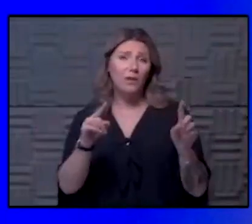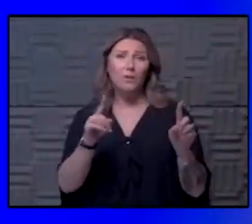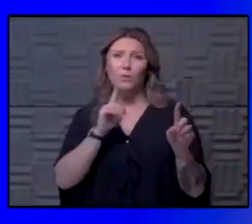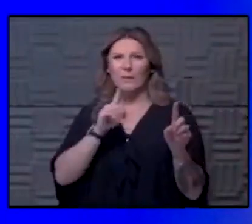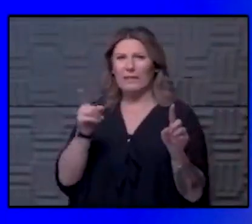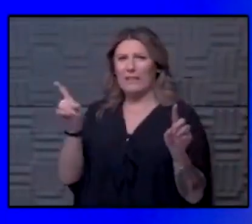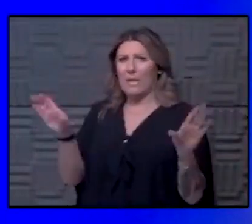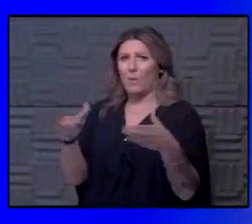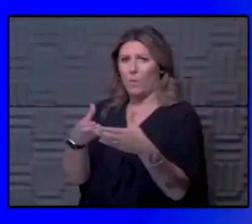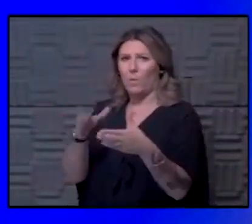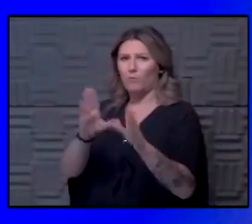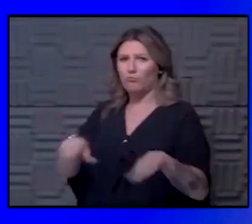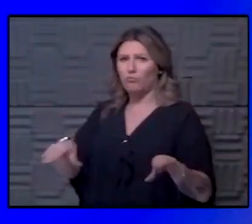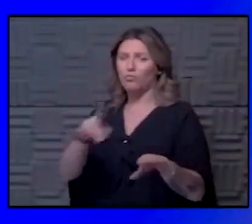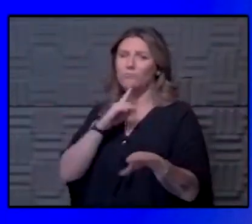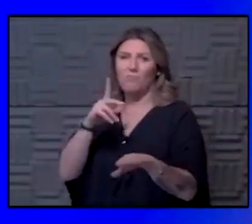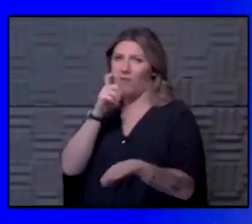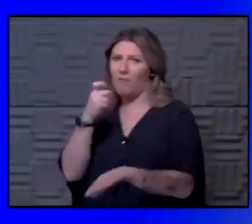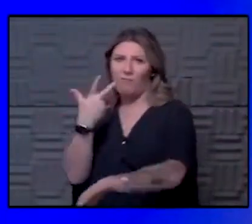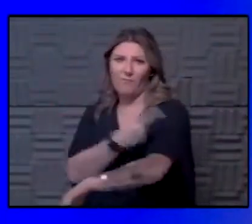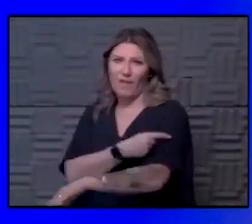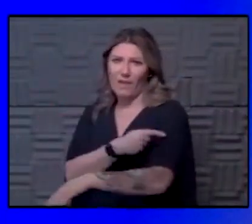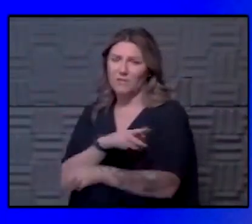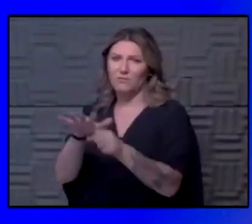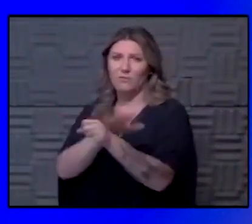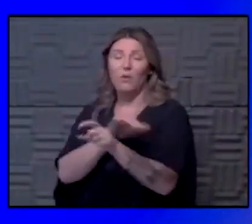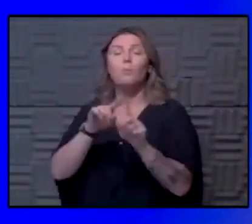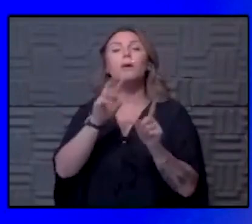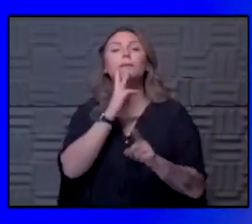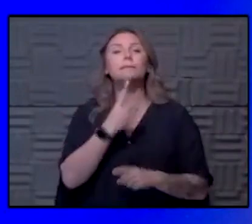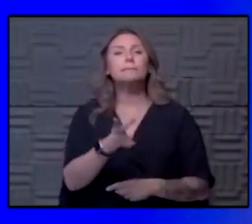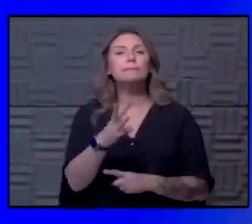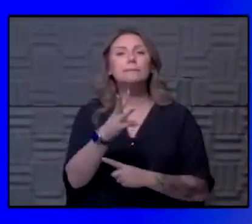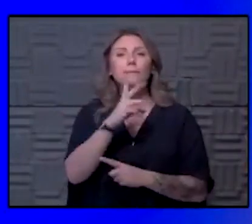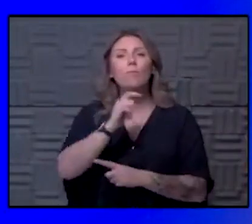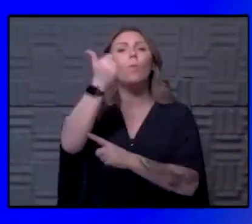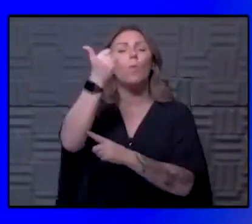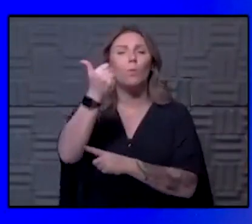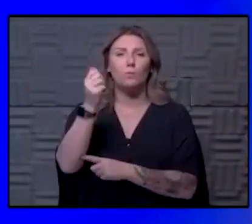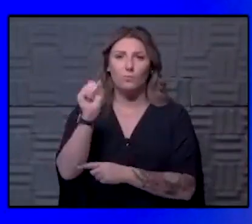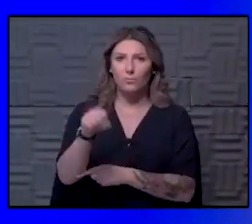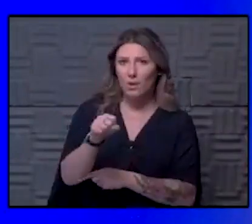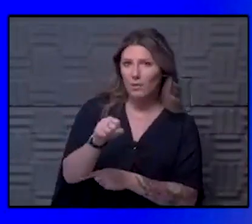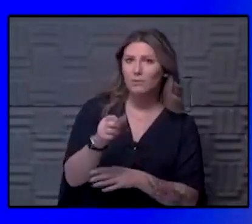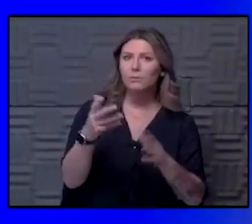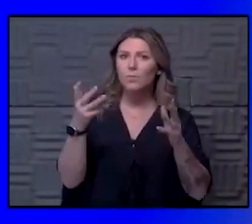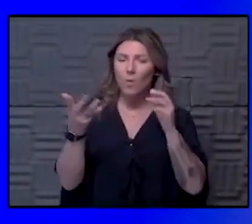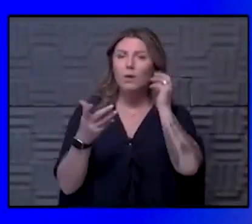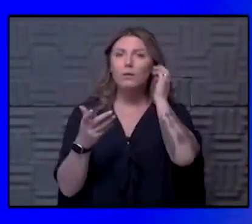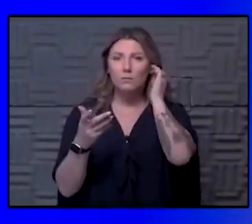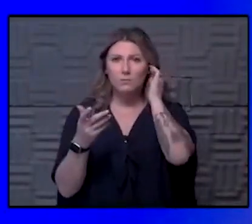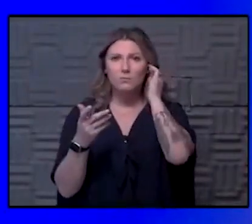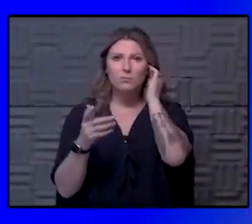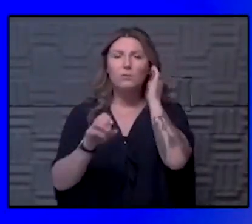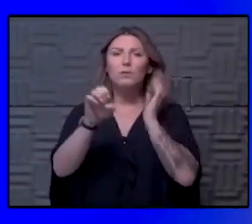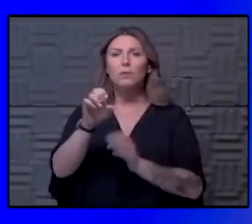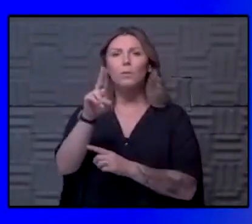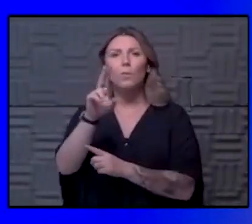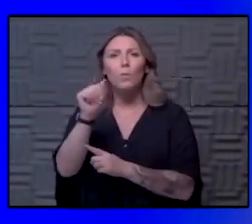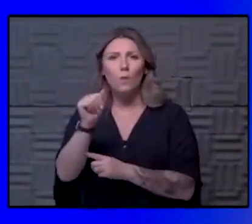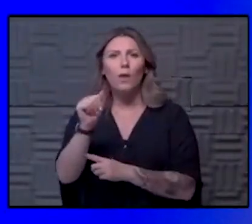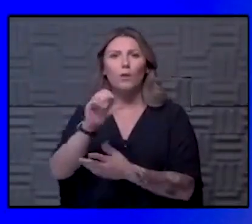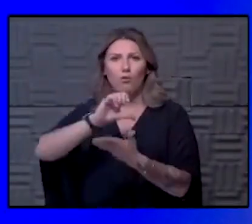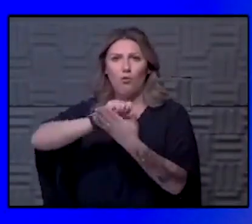that group yet as a whole. Certainly 16 and above is what has been emergency use authorized for